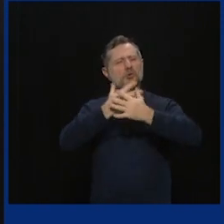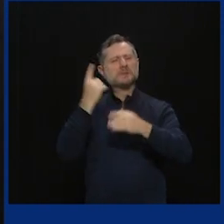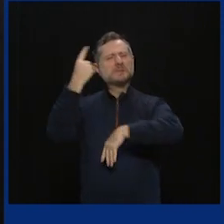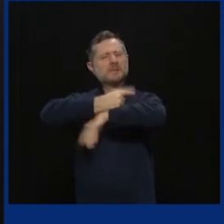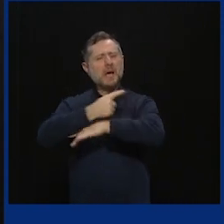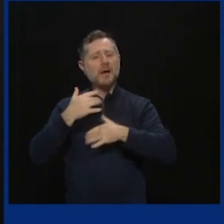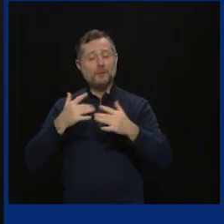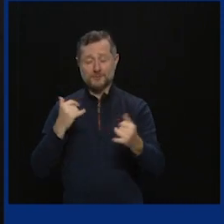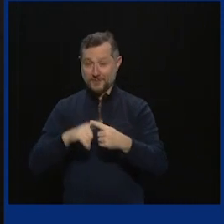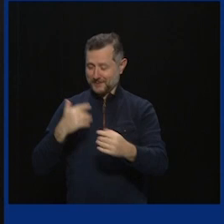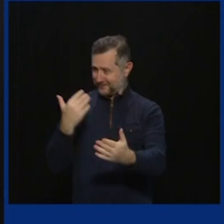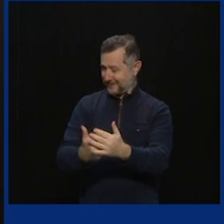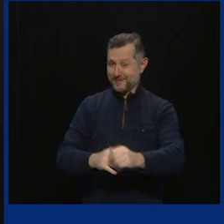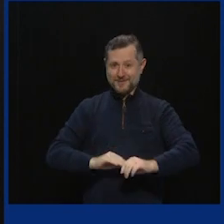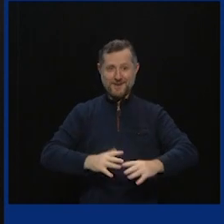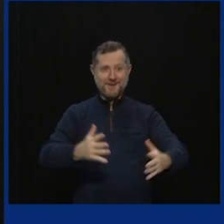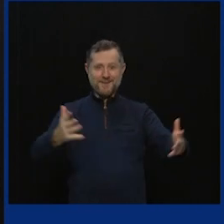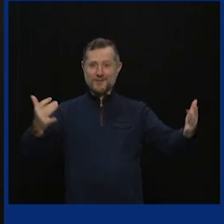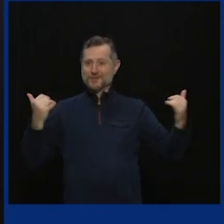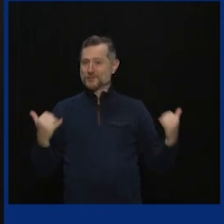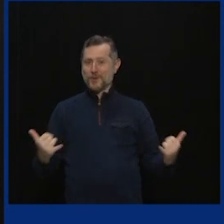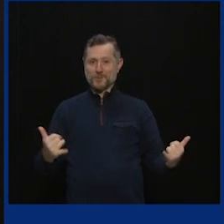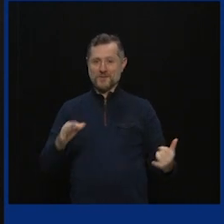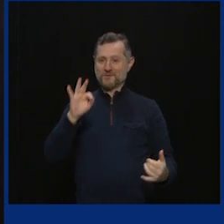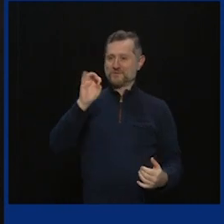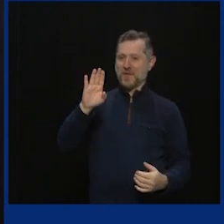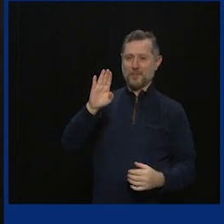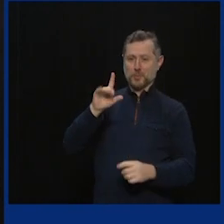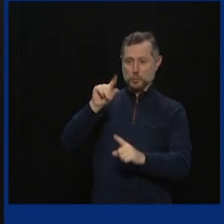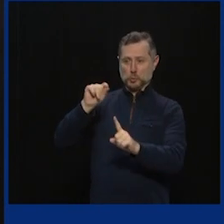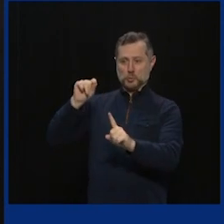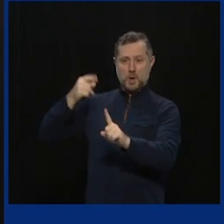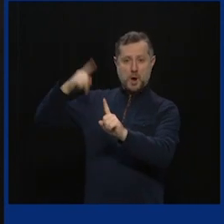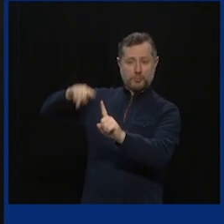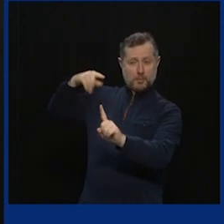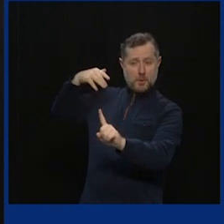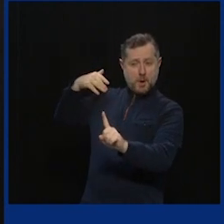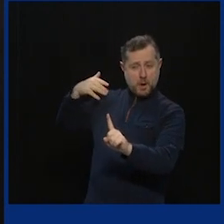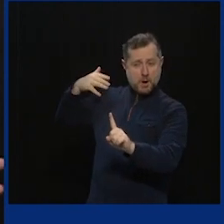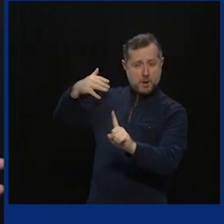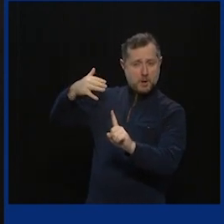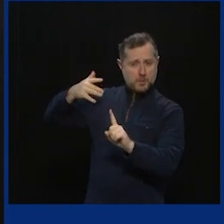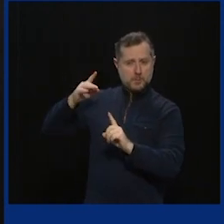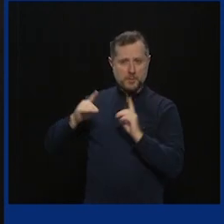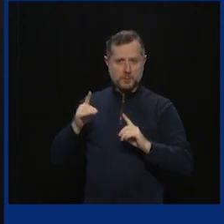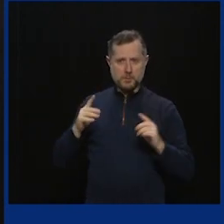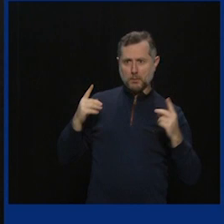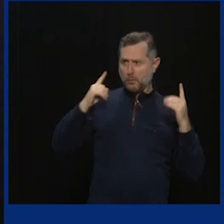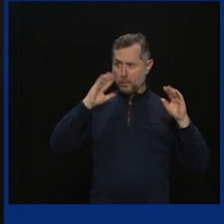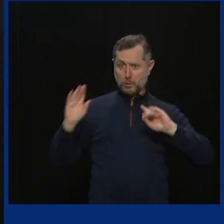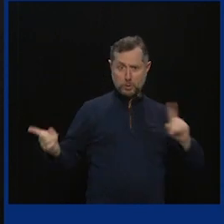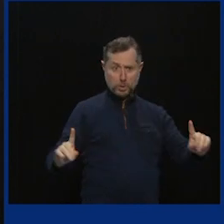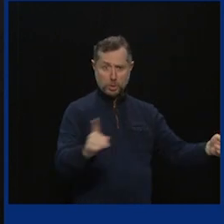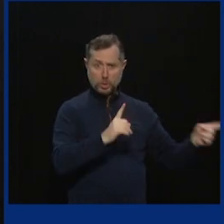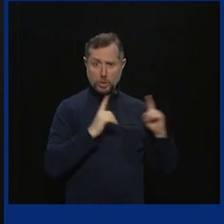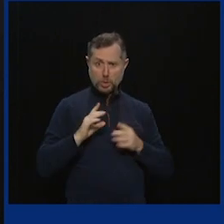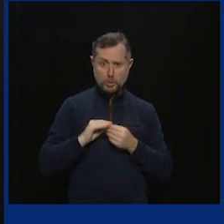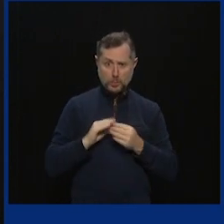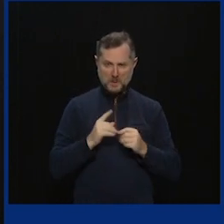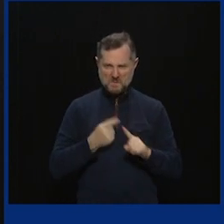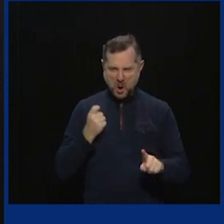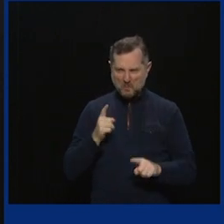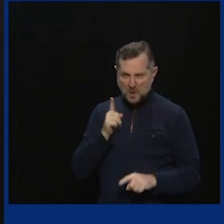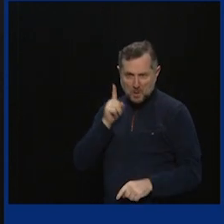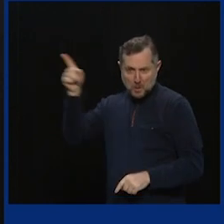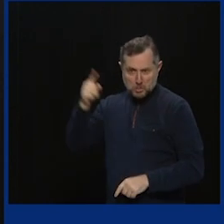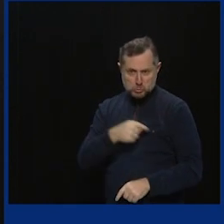in February of 2020. A lot of people were anxious as the news was coming out of China and what was happening with this pandemic.